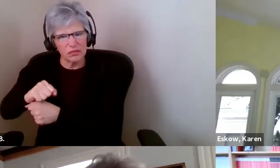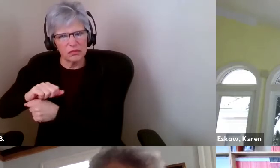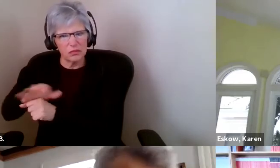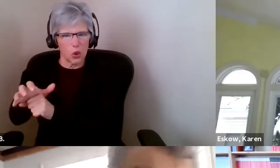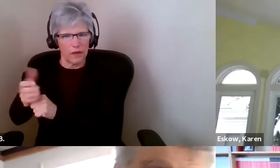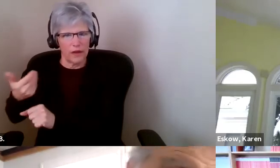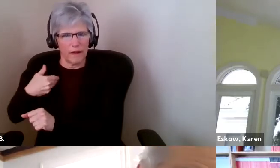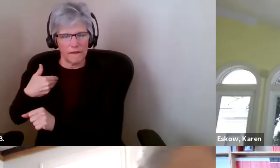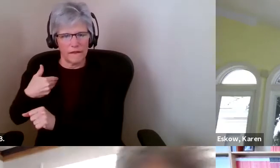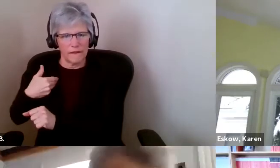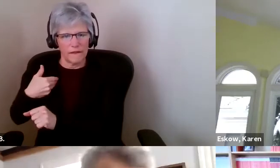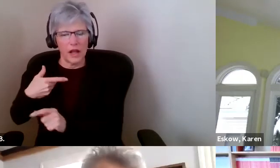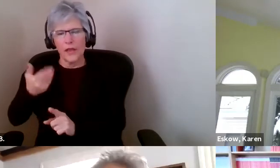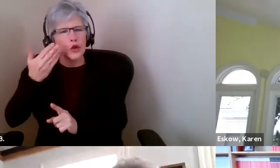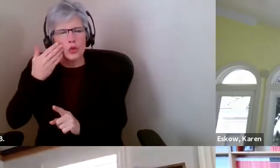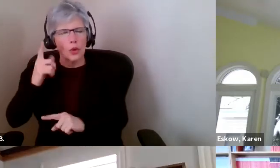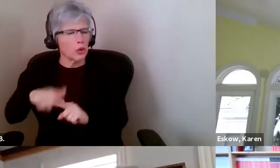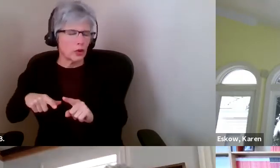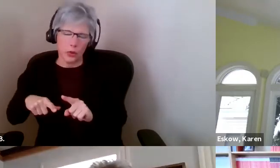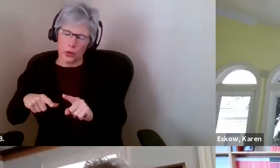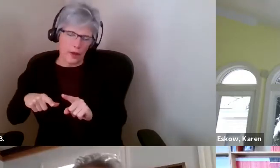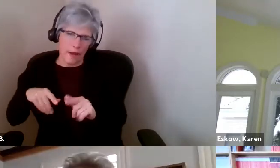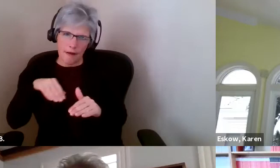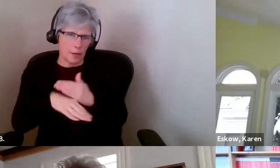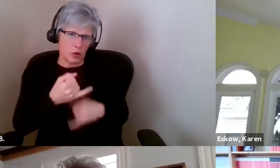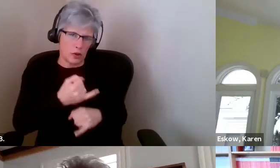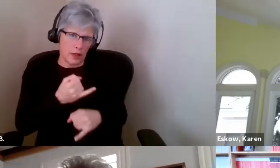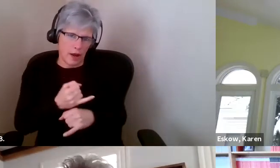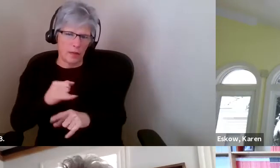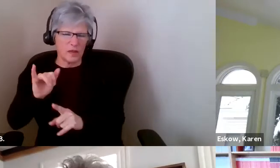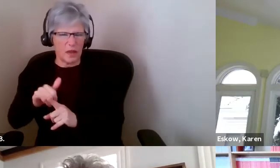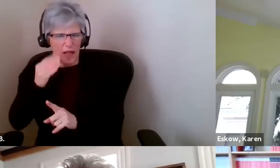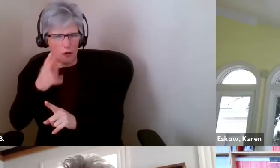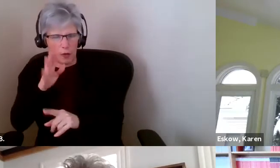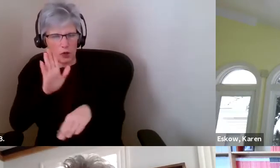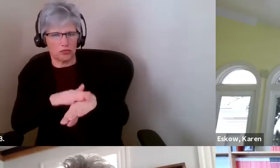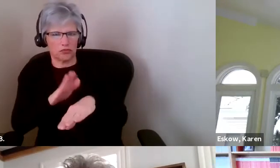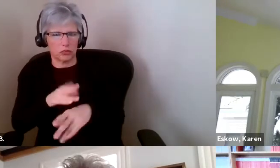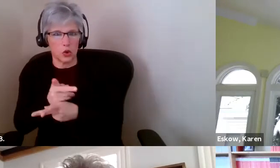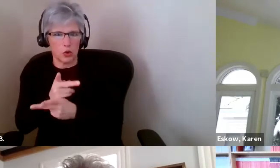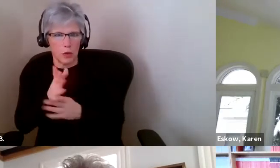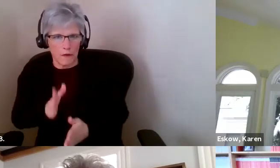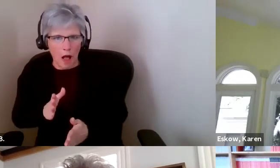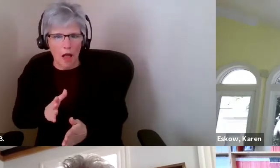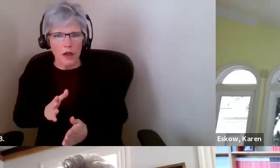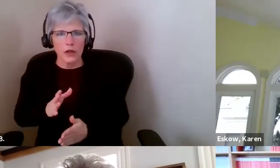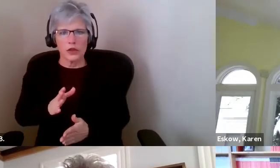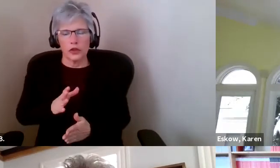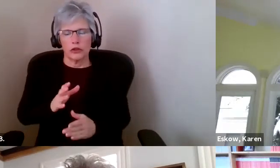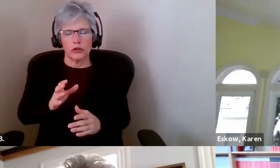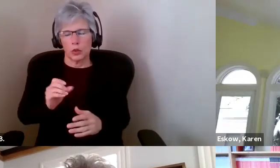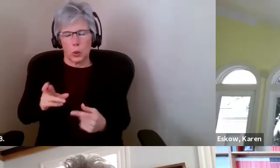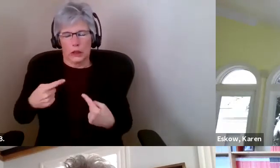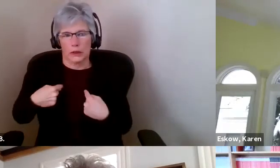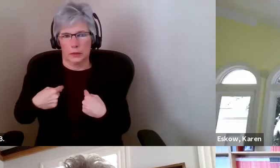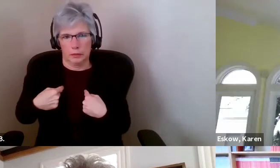tell you you're not allowed to come to campus, but it alerts the supervisor, whether it's your chair or, of course it could be me if you're a chair and things like that. So I